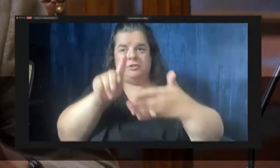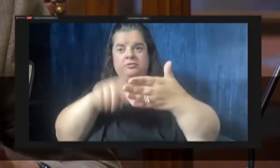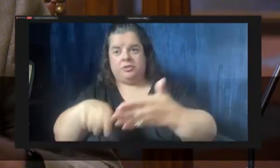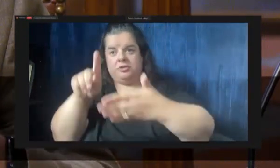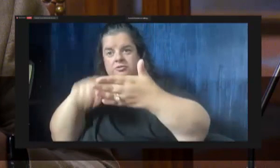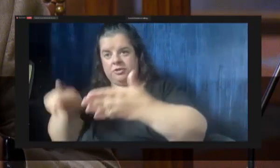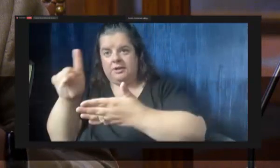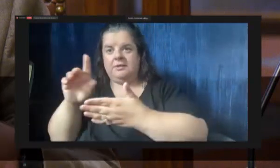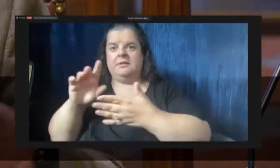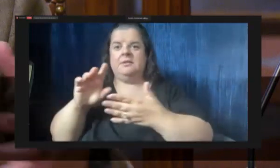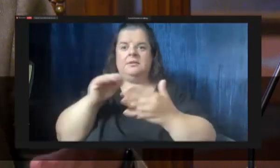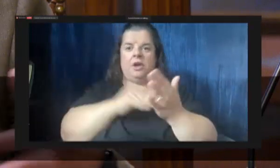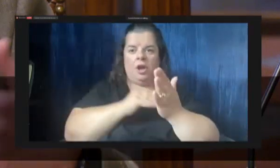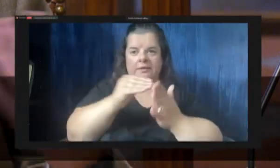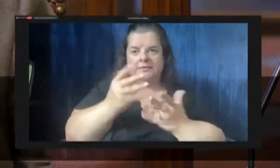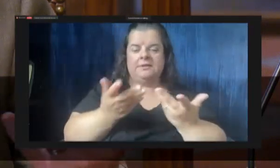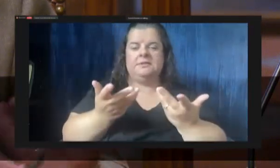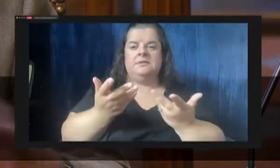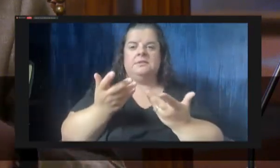So